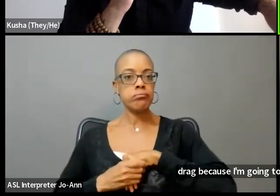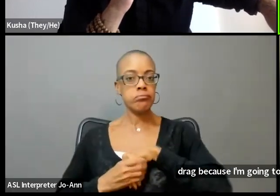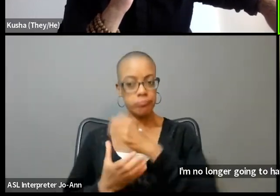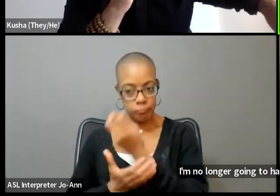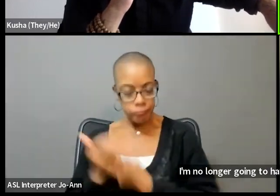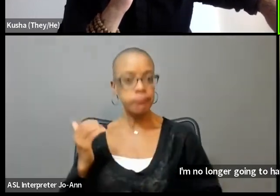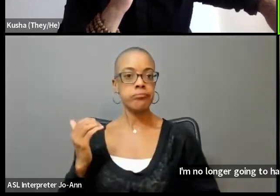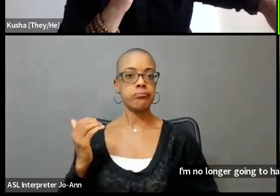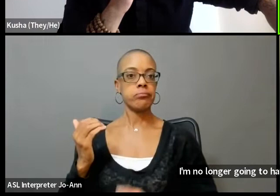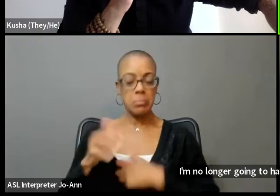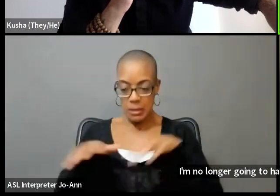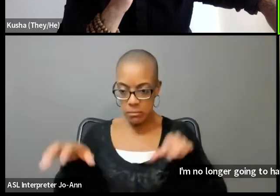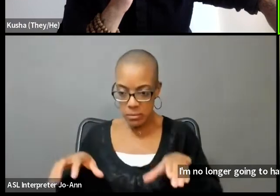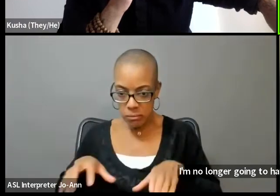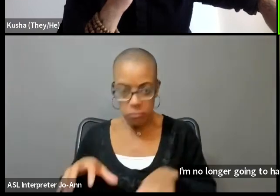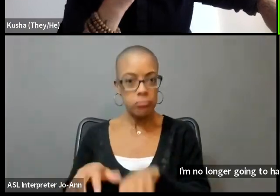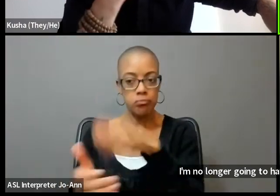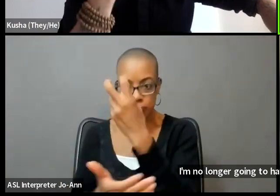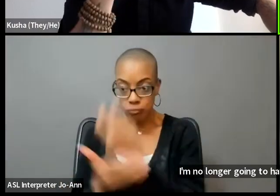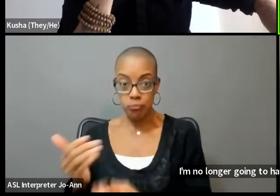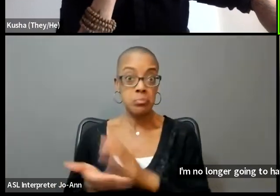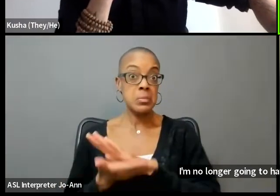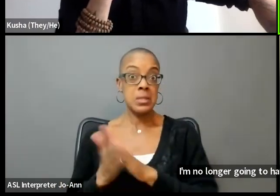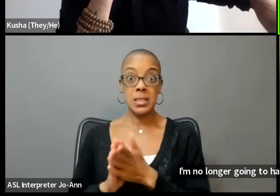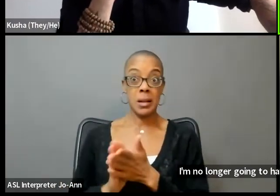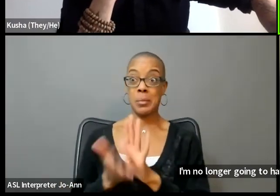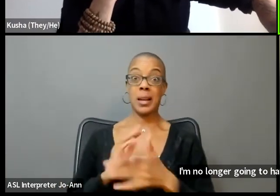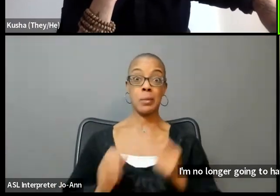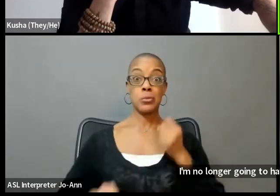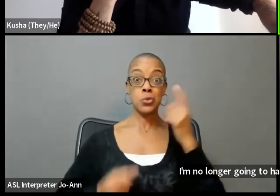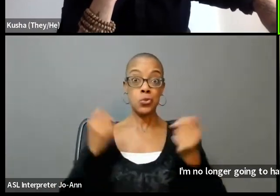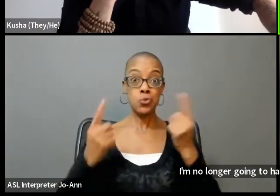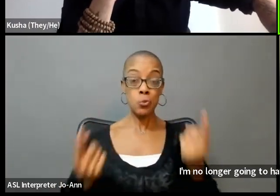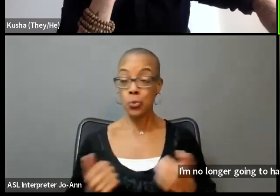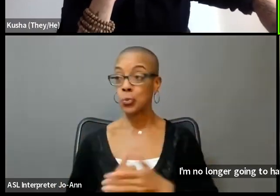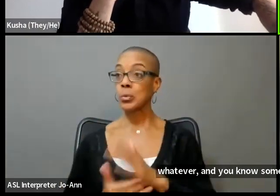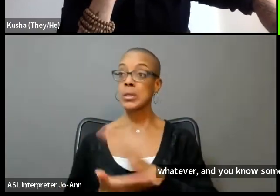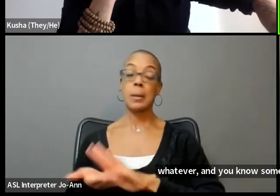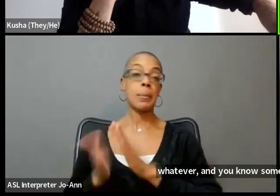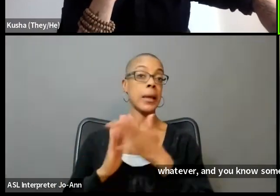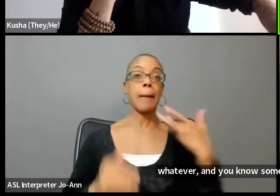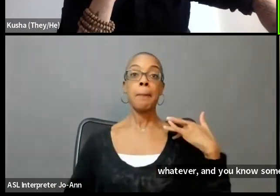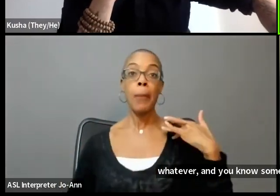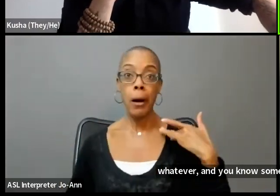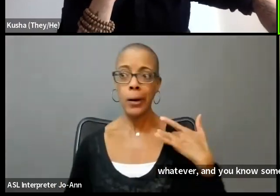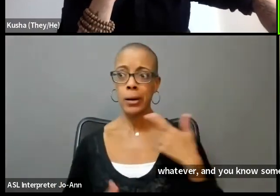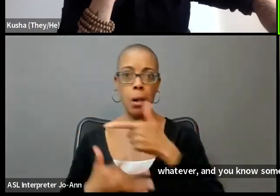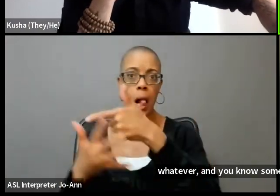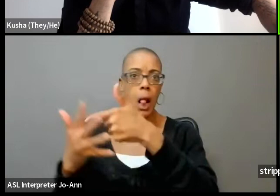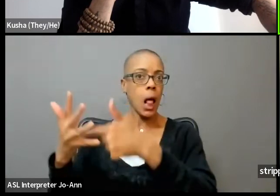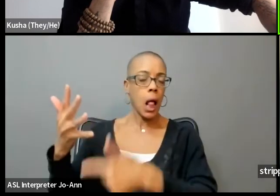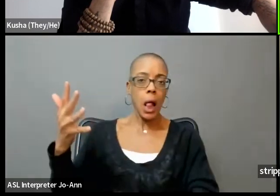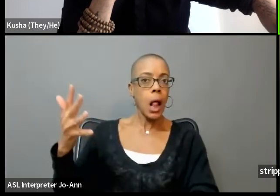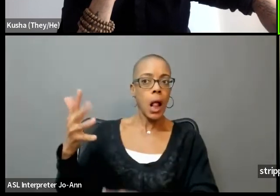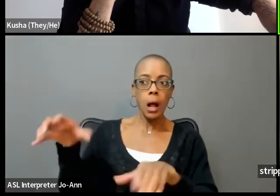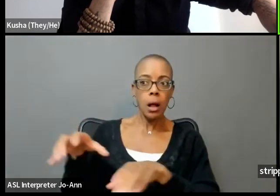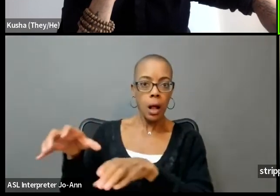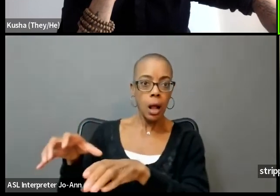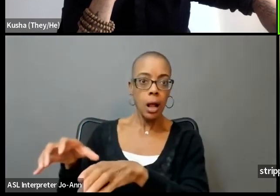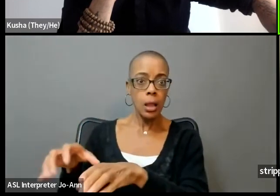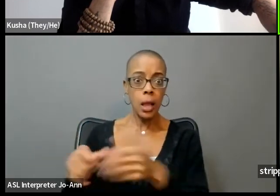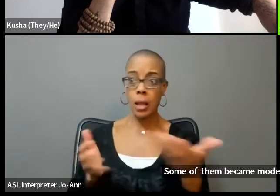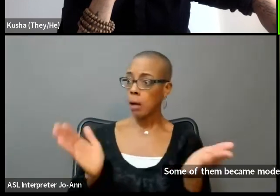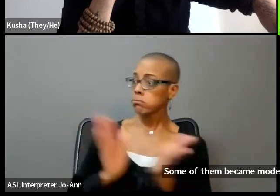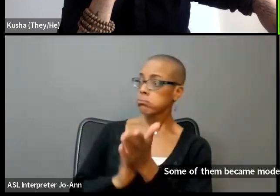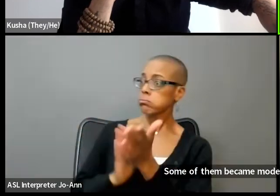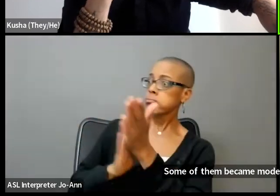whatever. And, you know, some of them went on to become strippers. Some of them became models. Some of them like did all this stuff. And we applauded